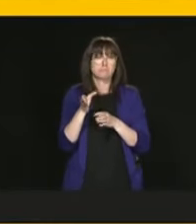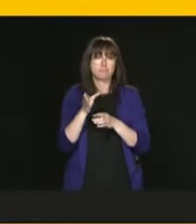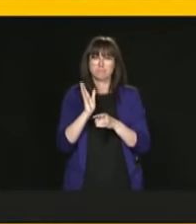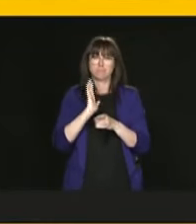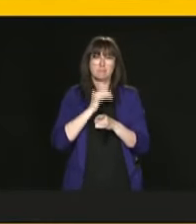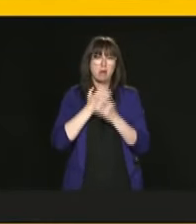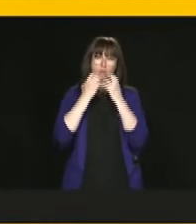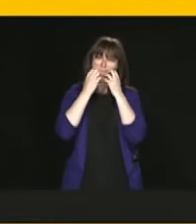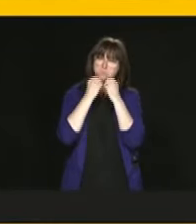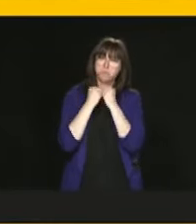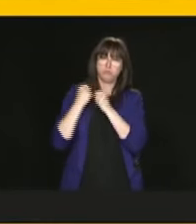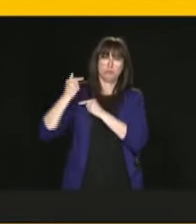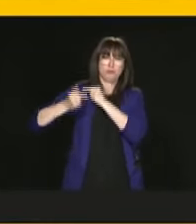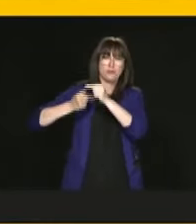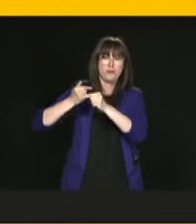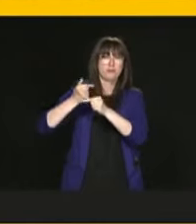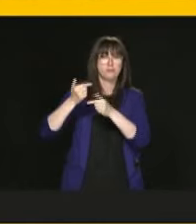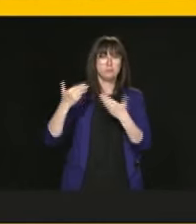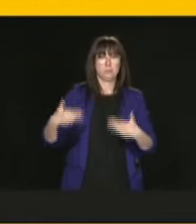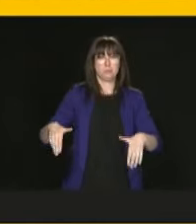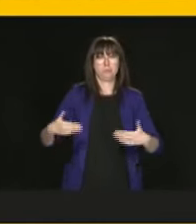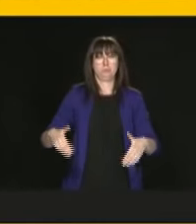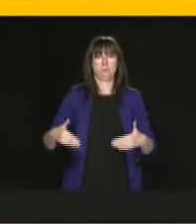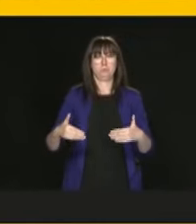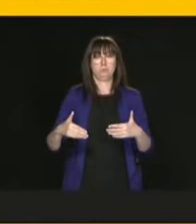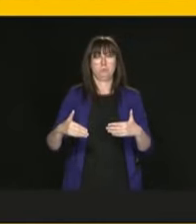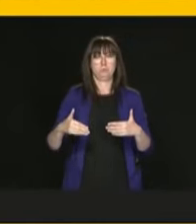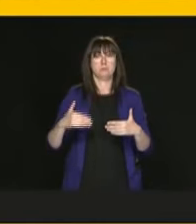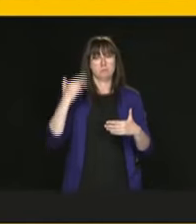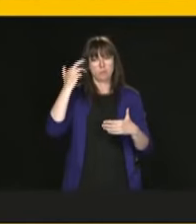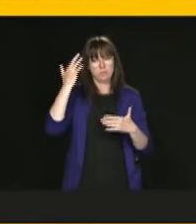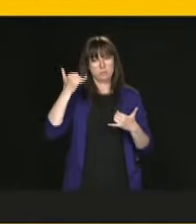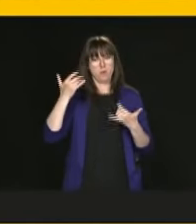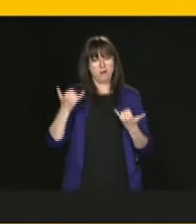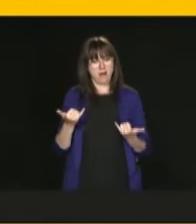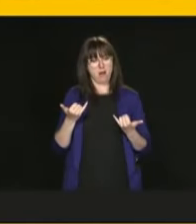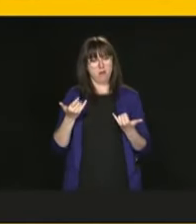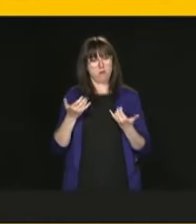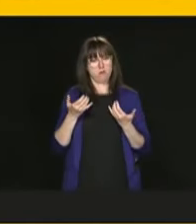that are the reason why we live in a free and democratic country.